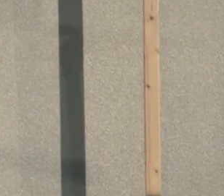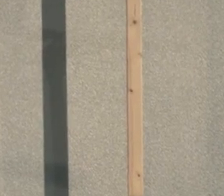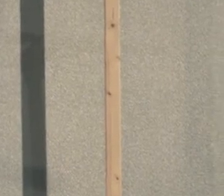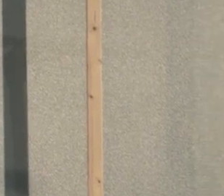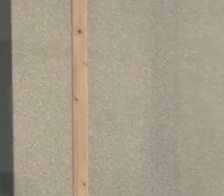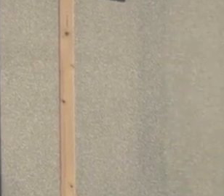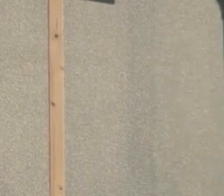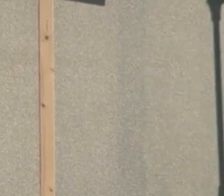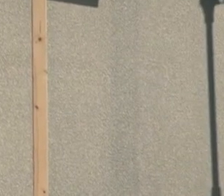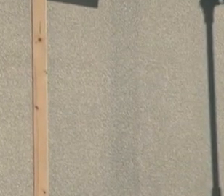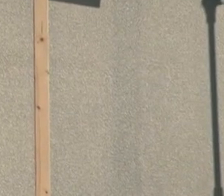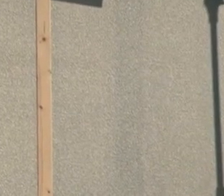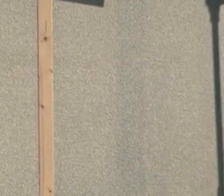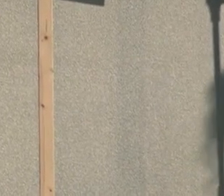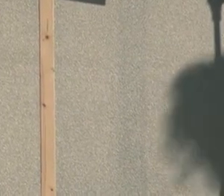Yo.